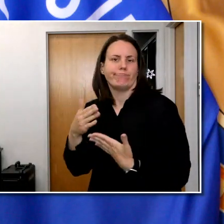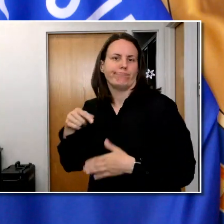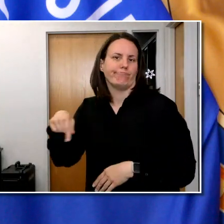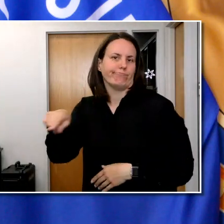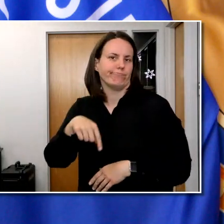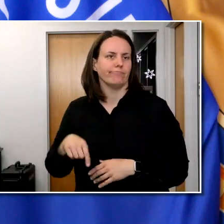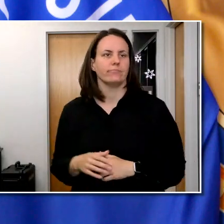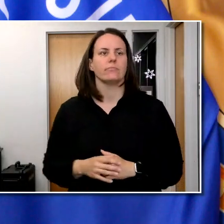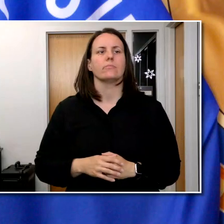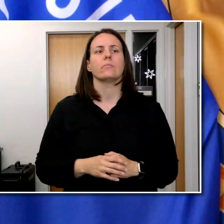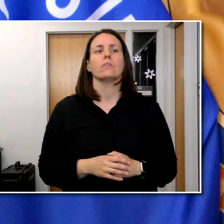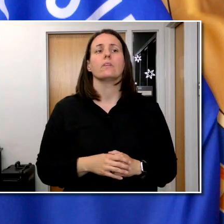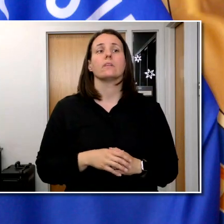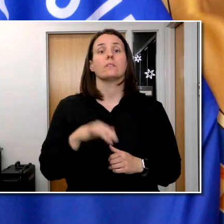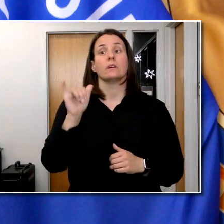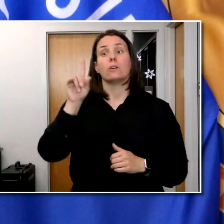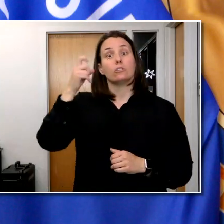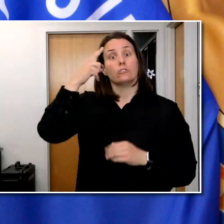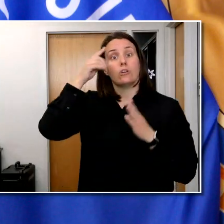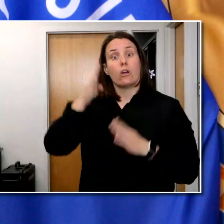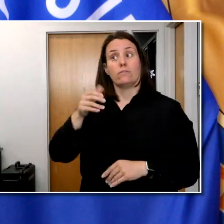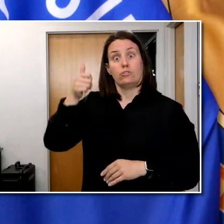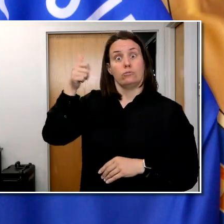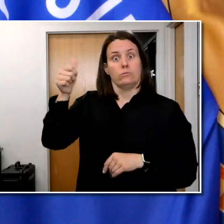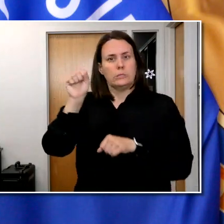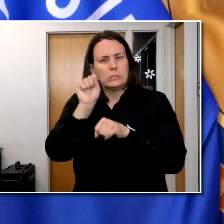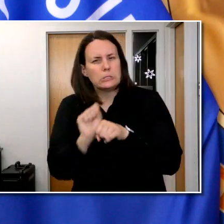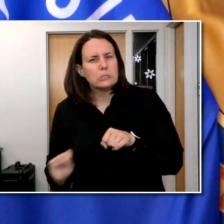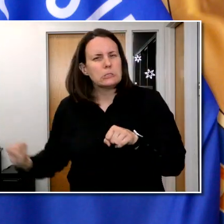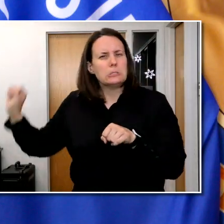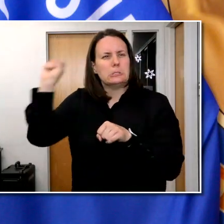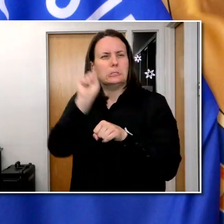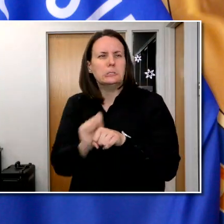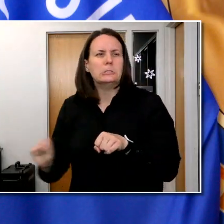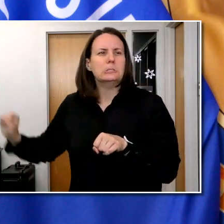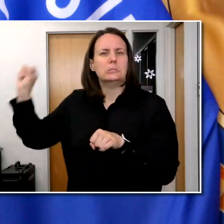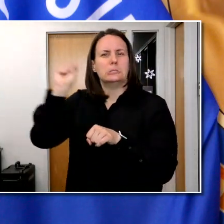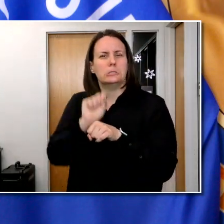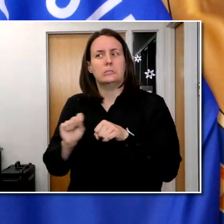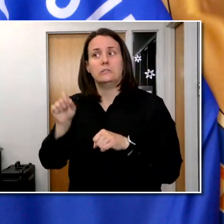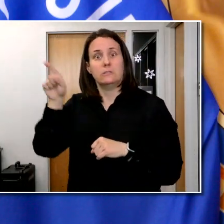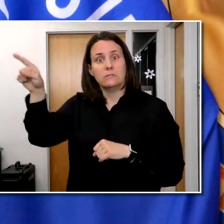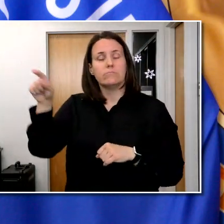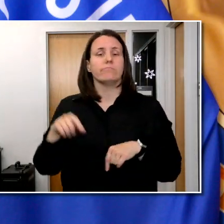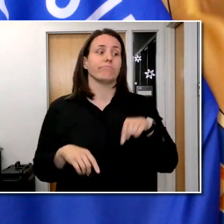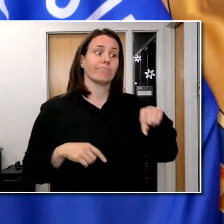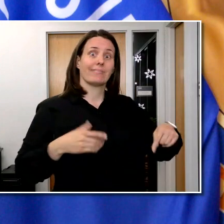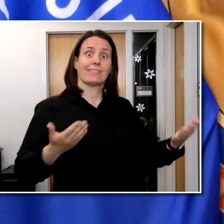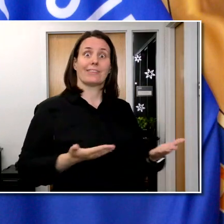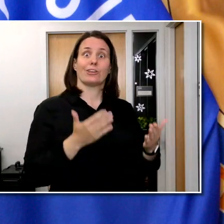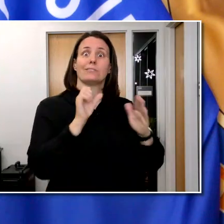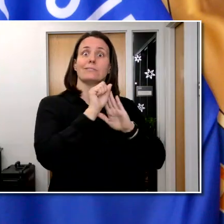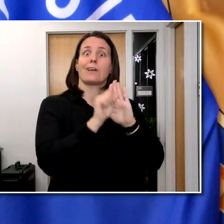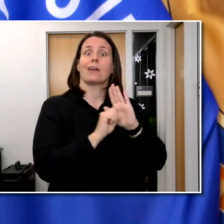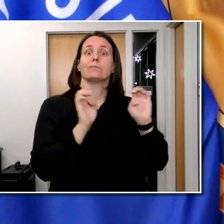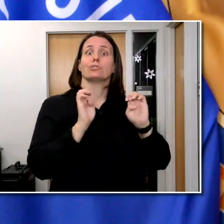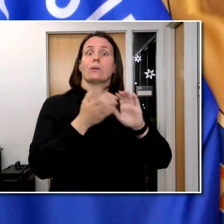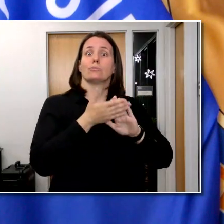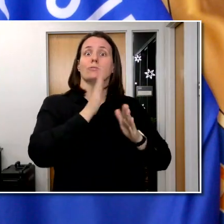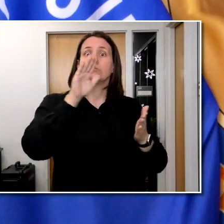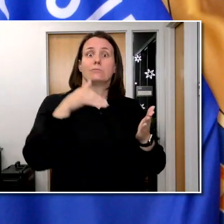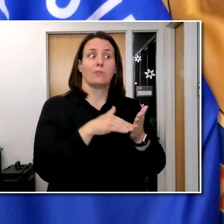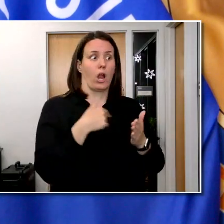government working tirelessly behind the scenes at the State Emergency Operations Center to manage the state's response has just been